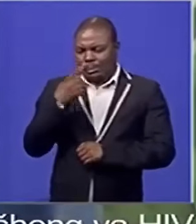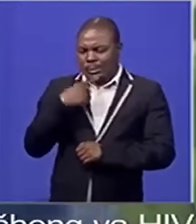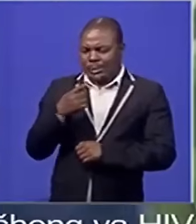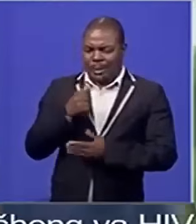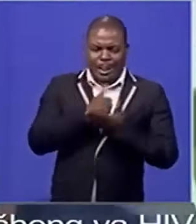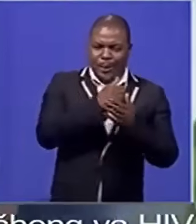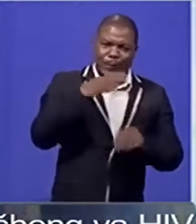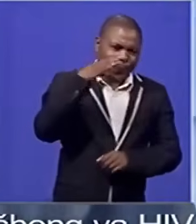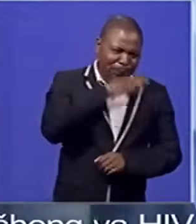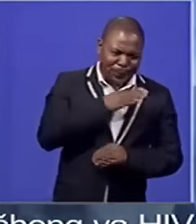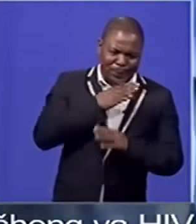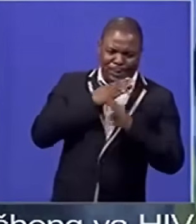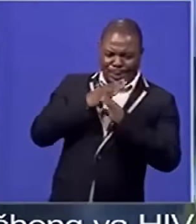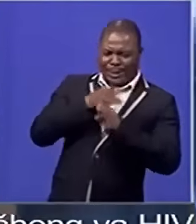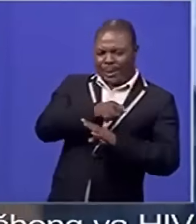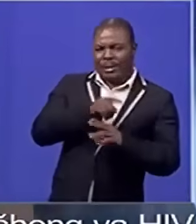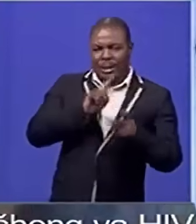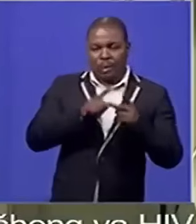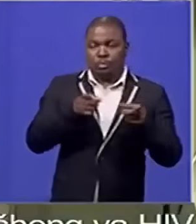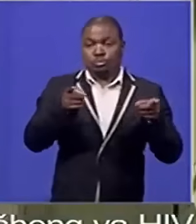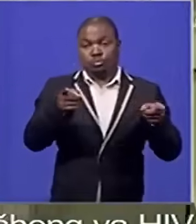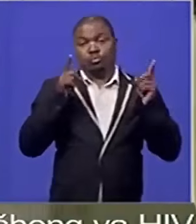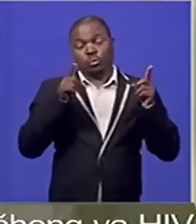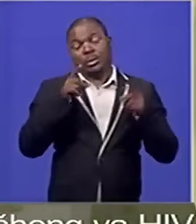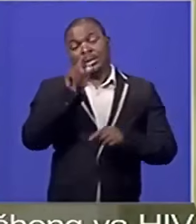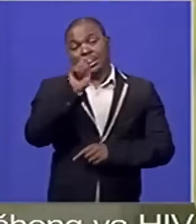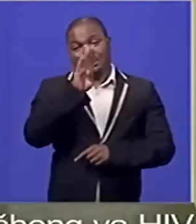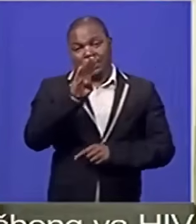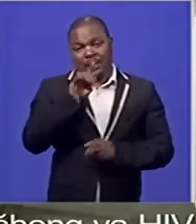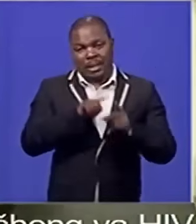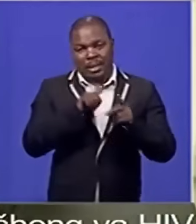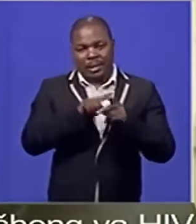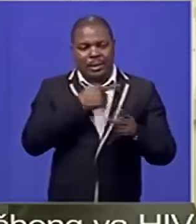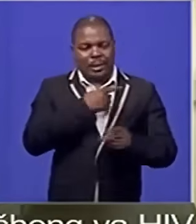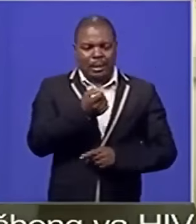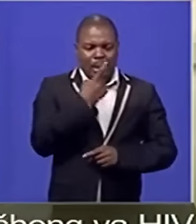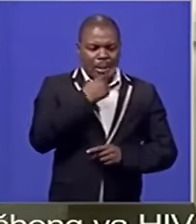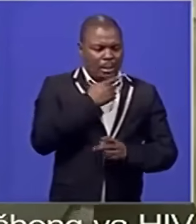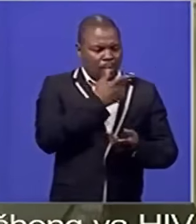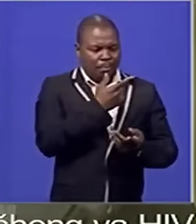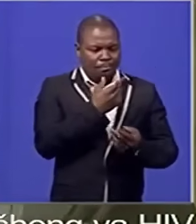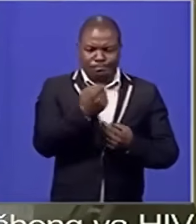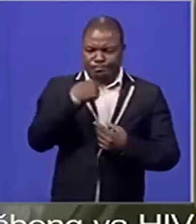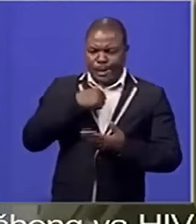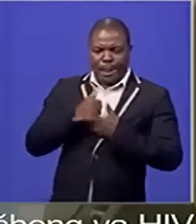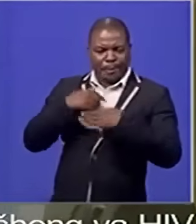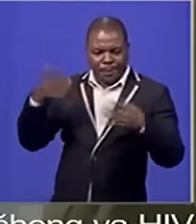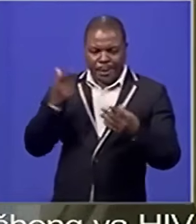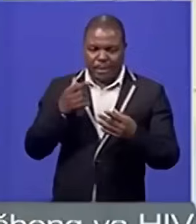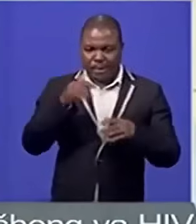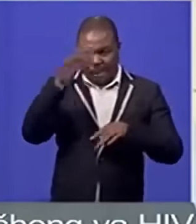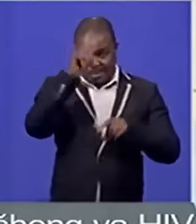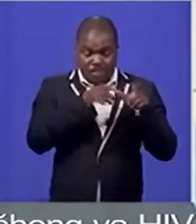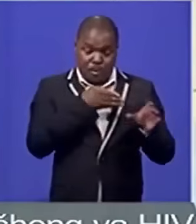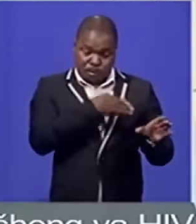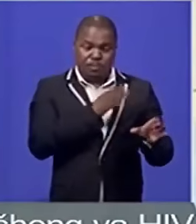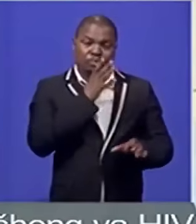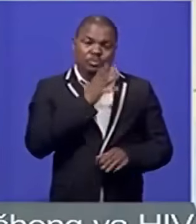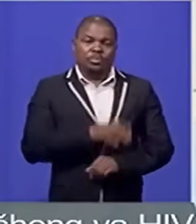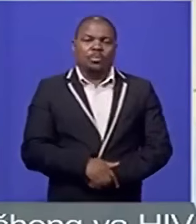le TB e bogale thata e bidiwang extensively drug resistant TB. Ke fitlhile mo